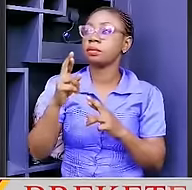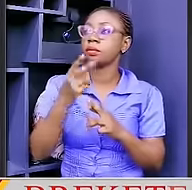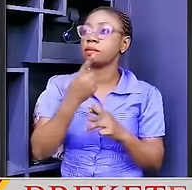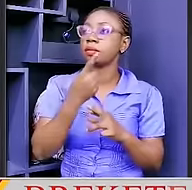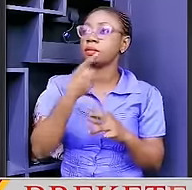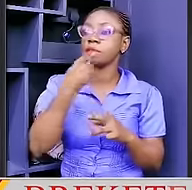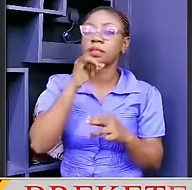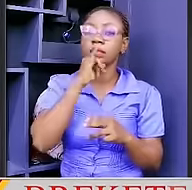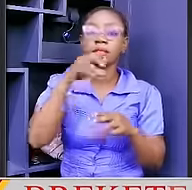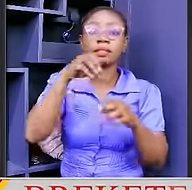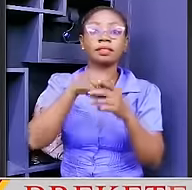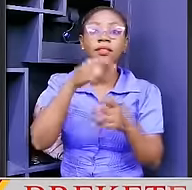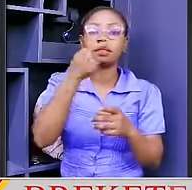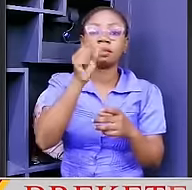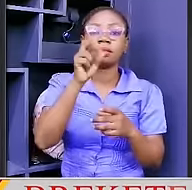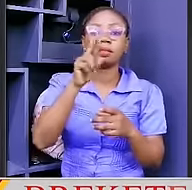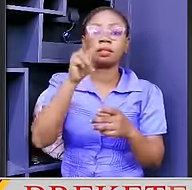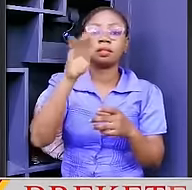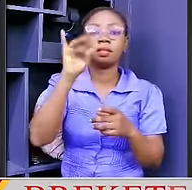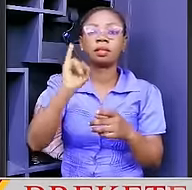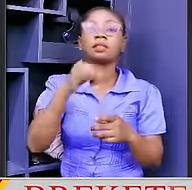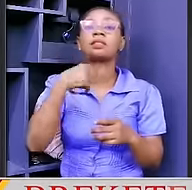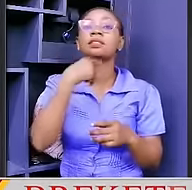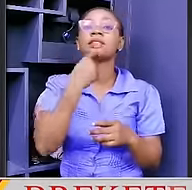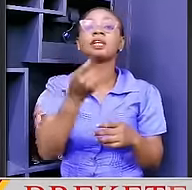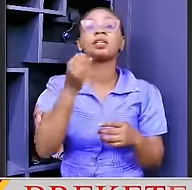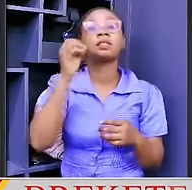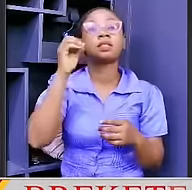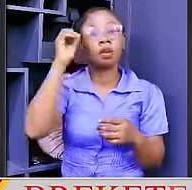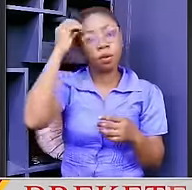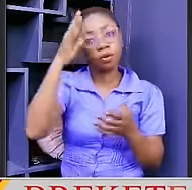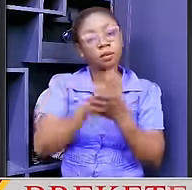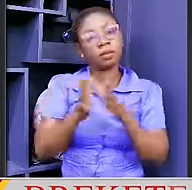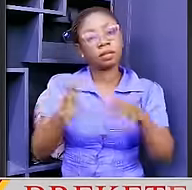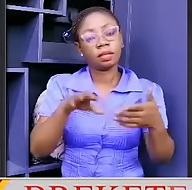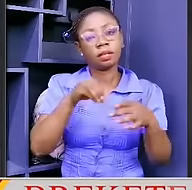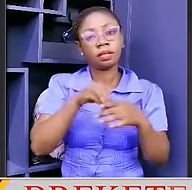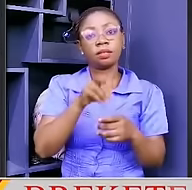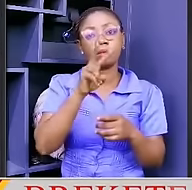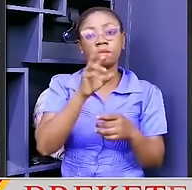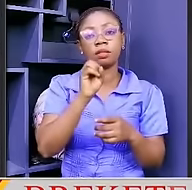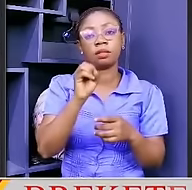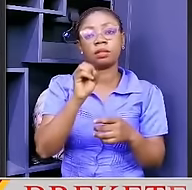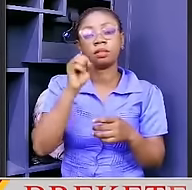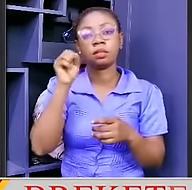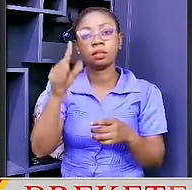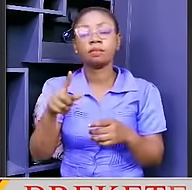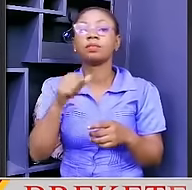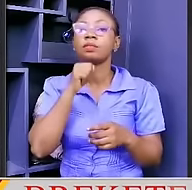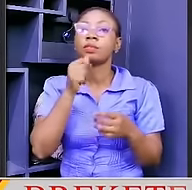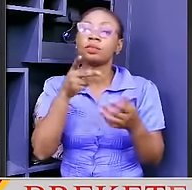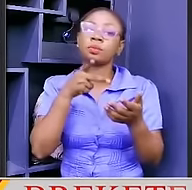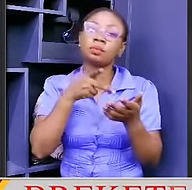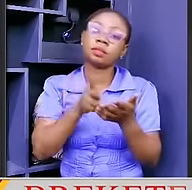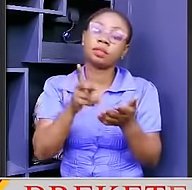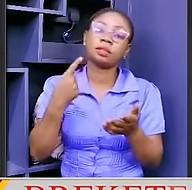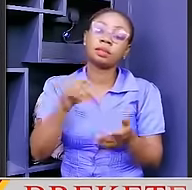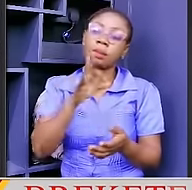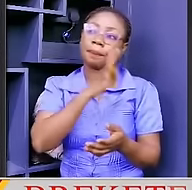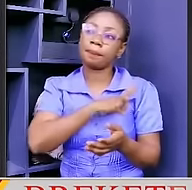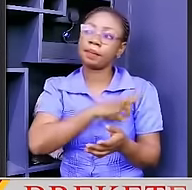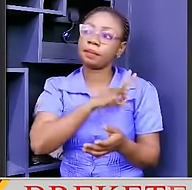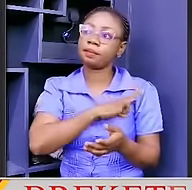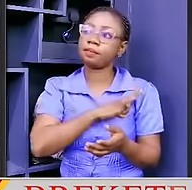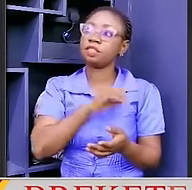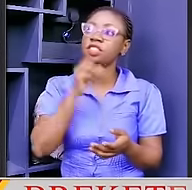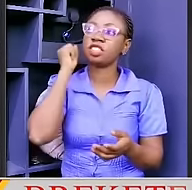now she will start her update the other day. We say her husband died in 2011 and say they no pay the benefit. So you ask her to come with her children. She's